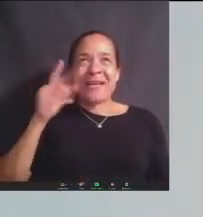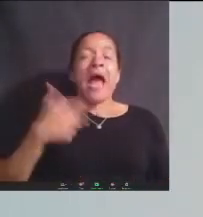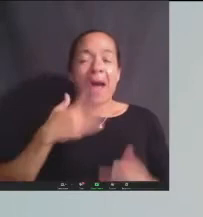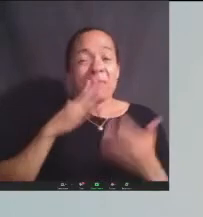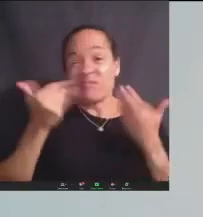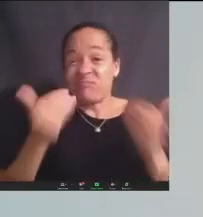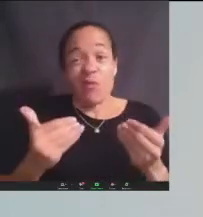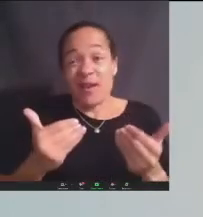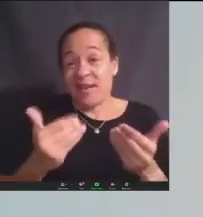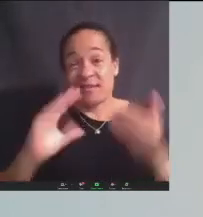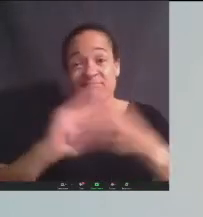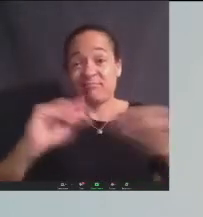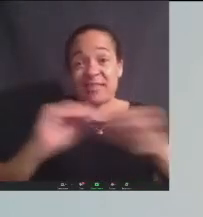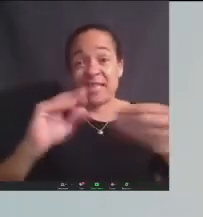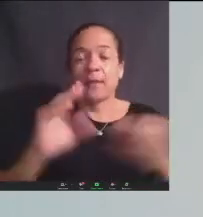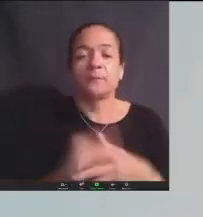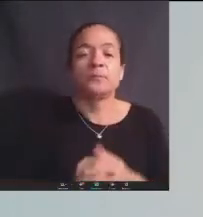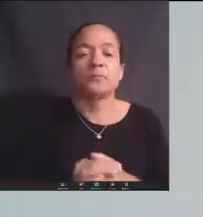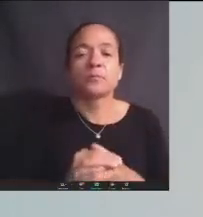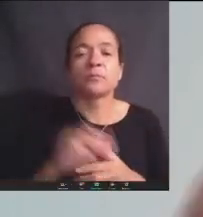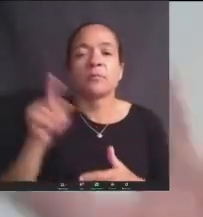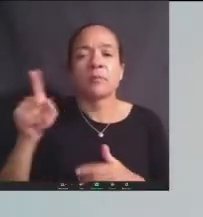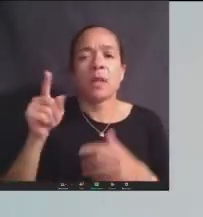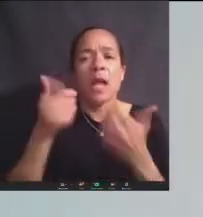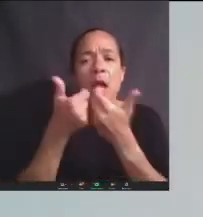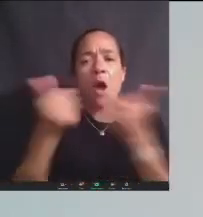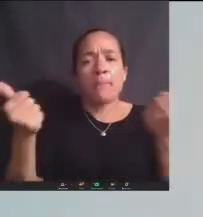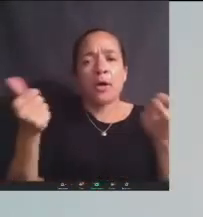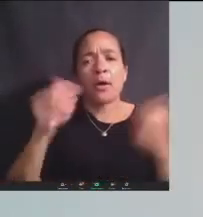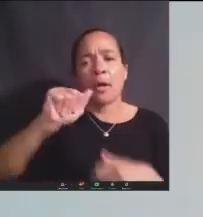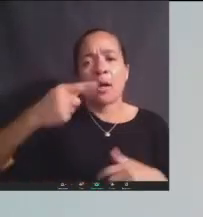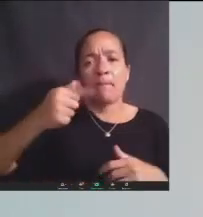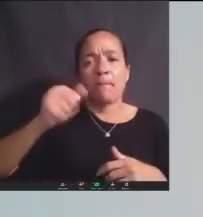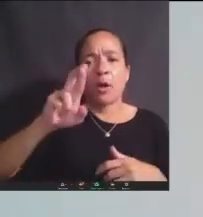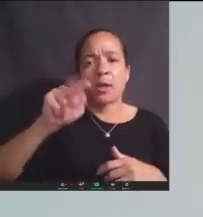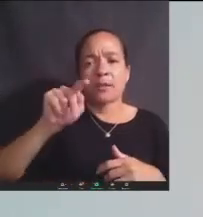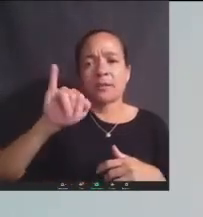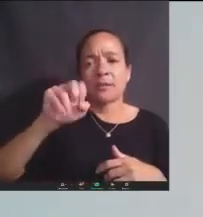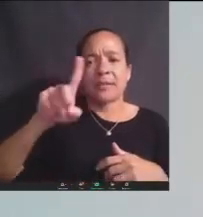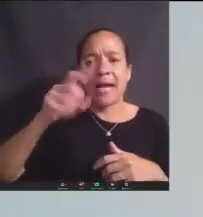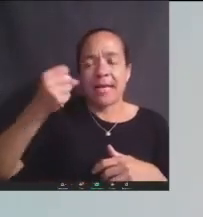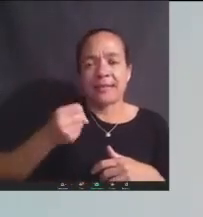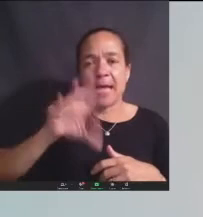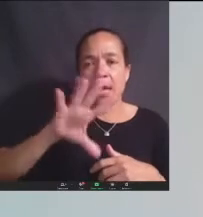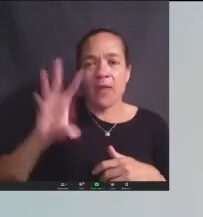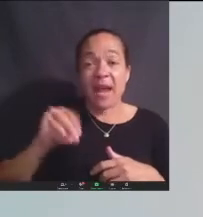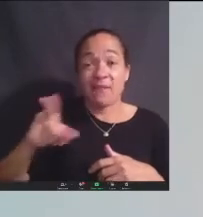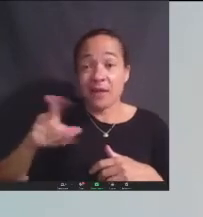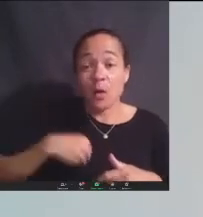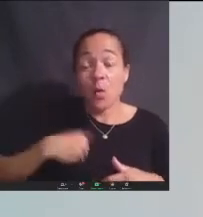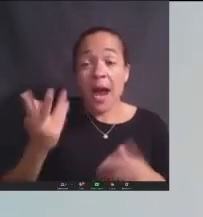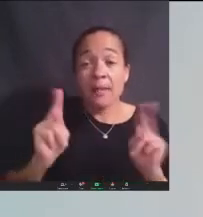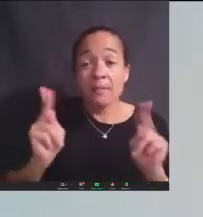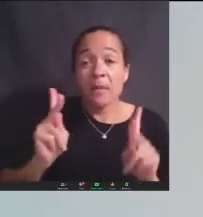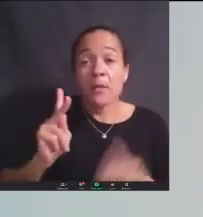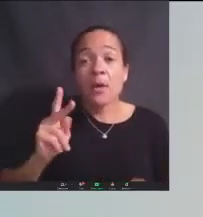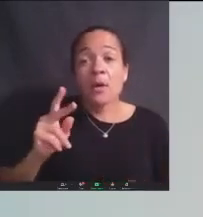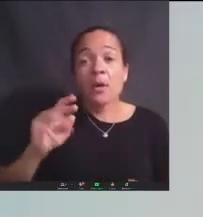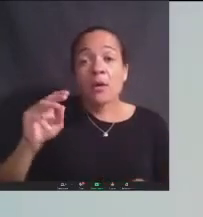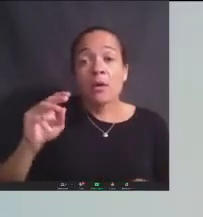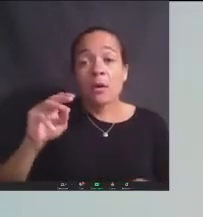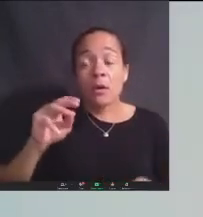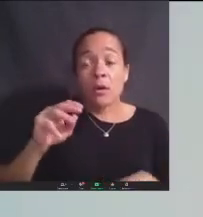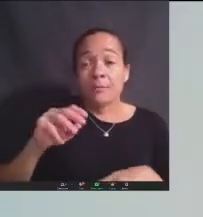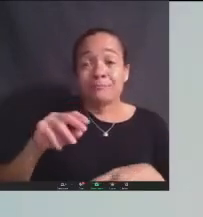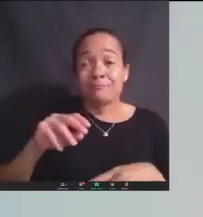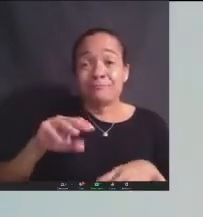In apartheid South Africa, white folk were the minority, but they did not lead to a more just